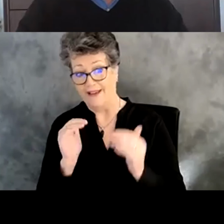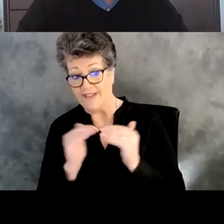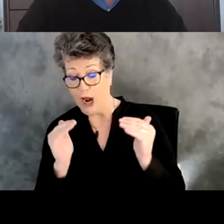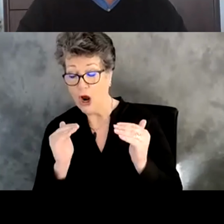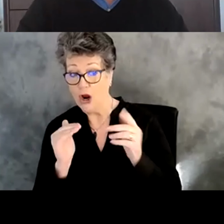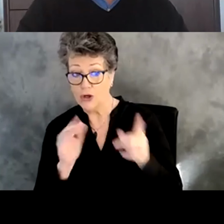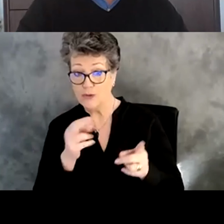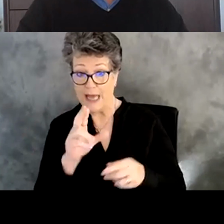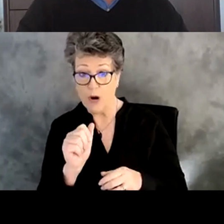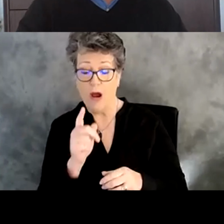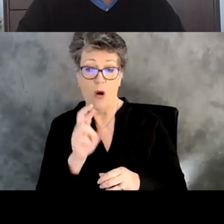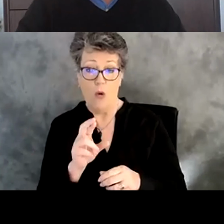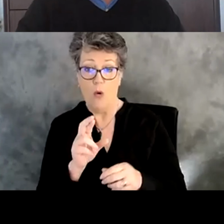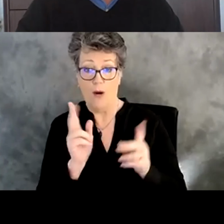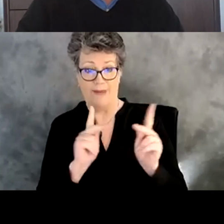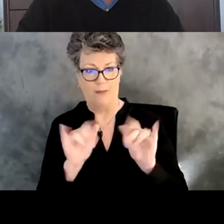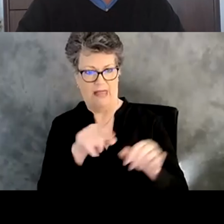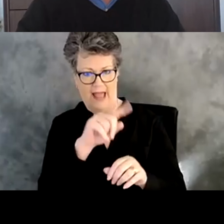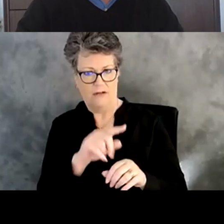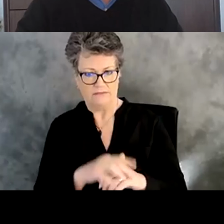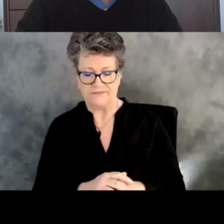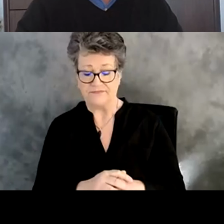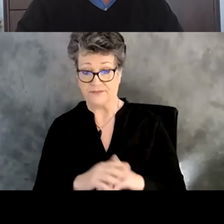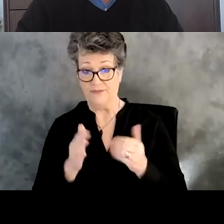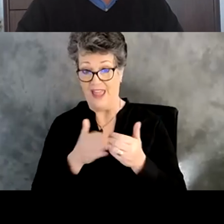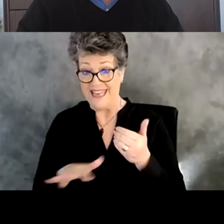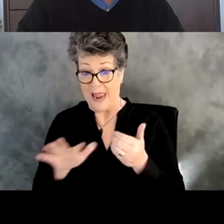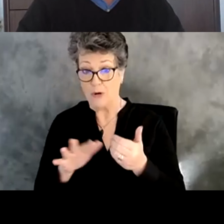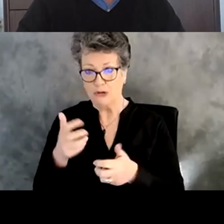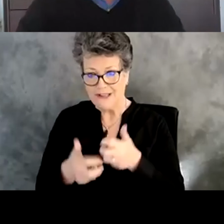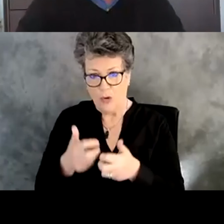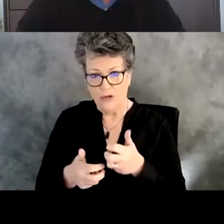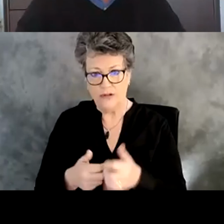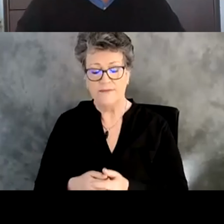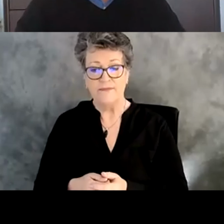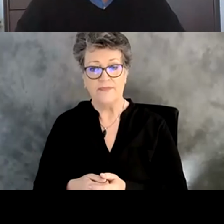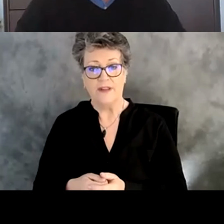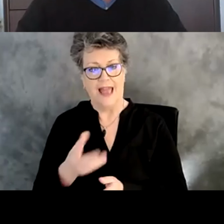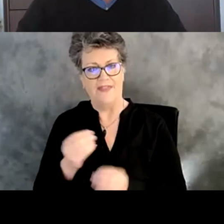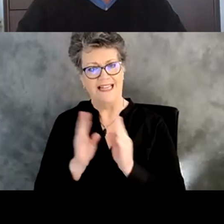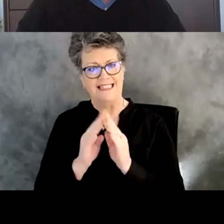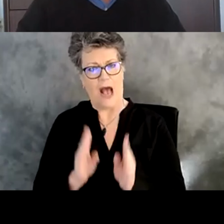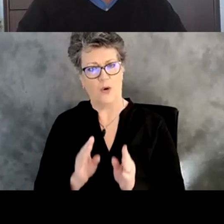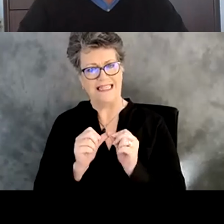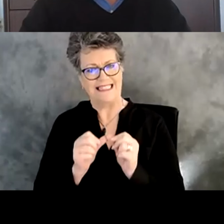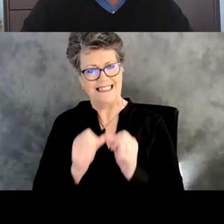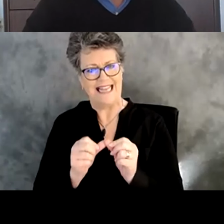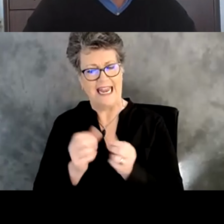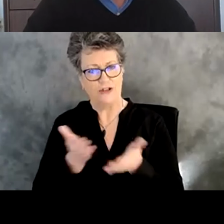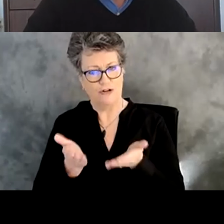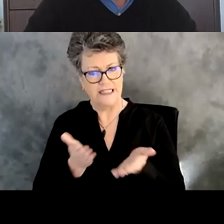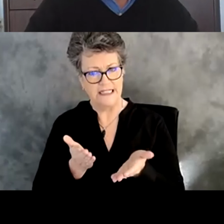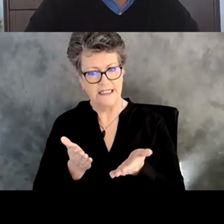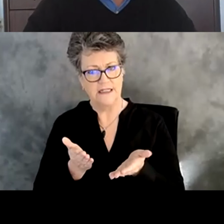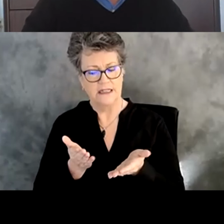to Deborah or others like her. The neighbors are maybe difficult, and these housing sustaining services can